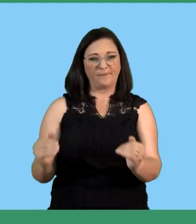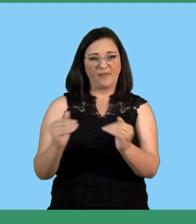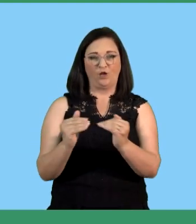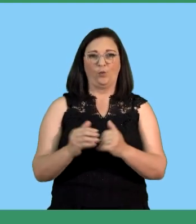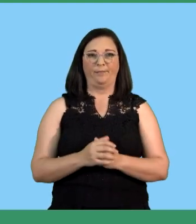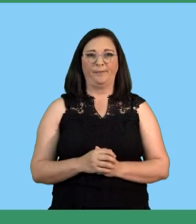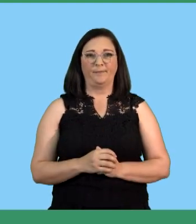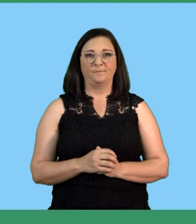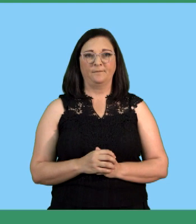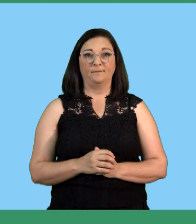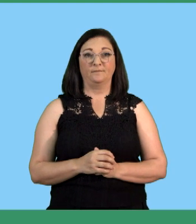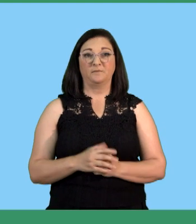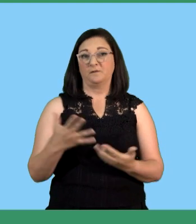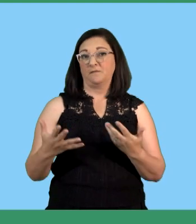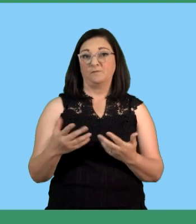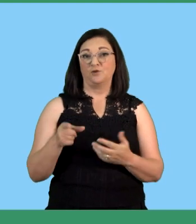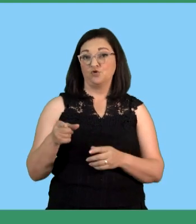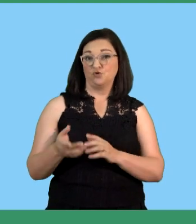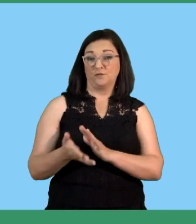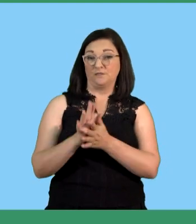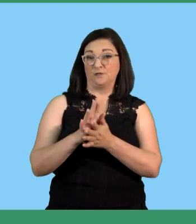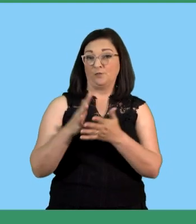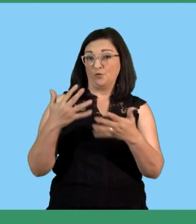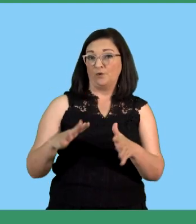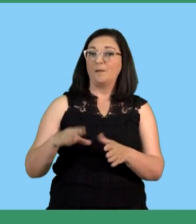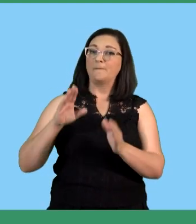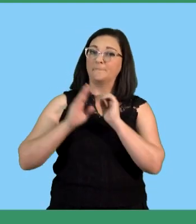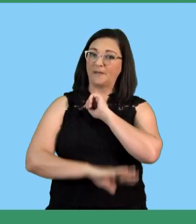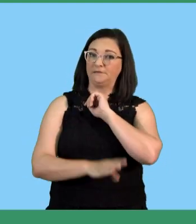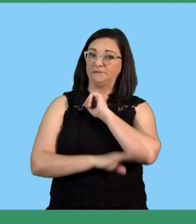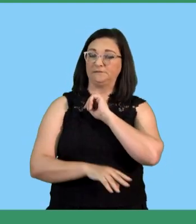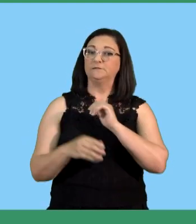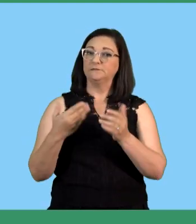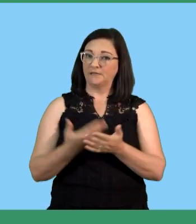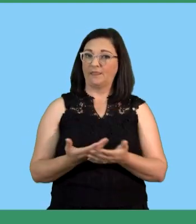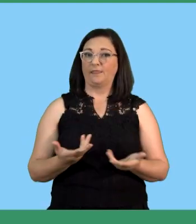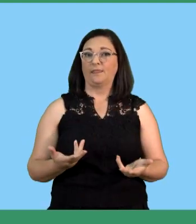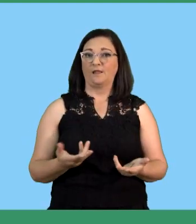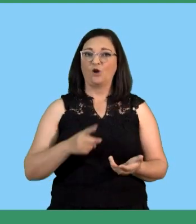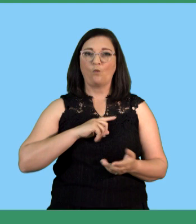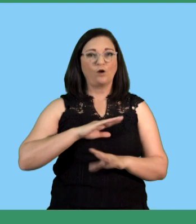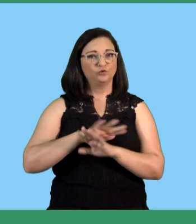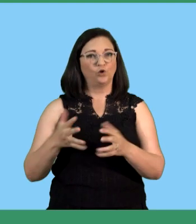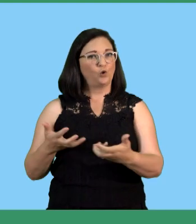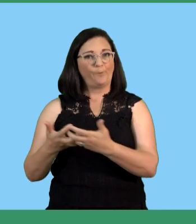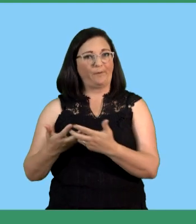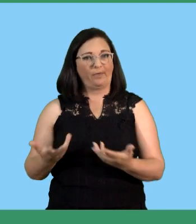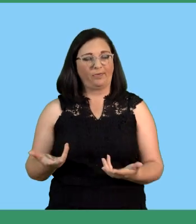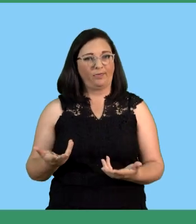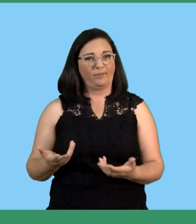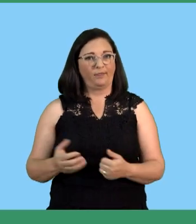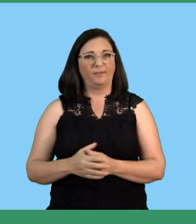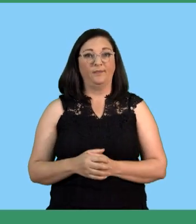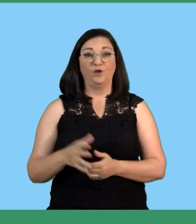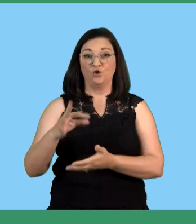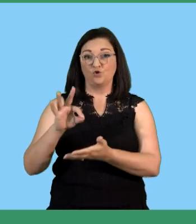or situated in. So if we are being discriminatory, there are penalties. What are those penalties? For non-compliance, it means we are not